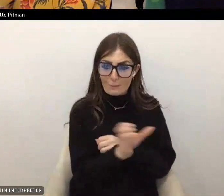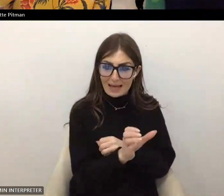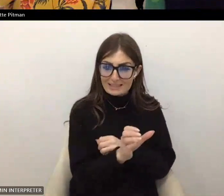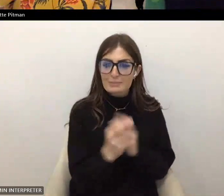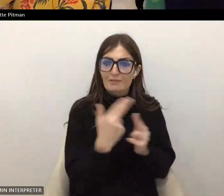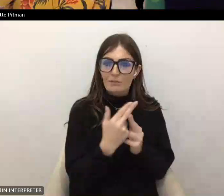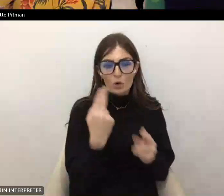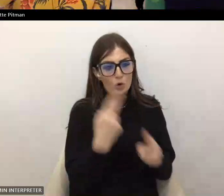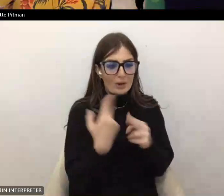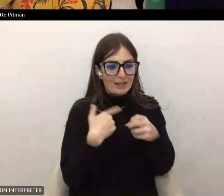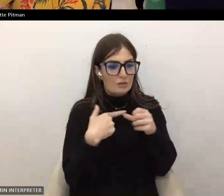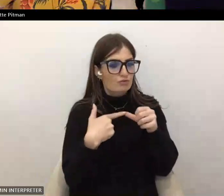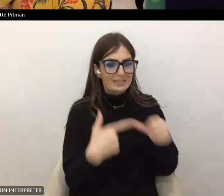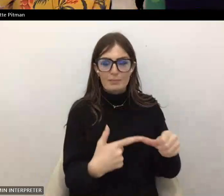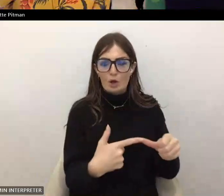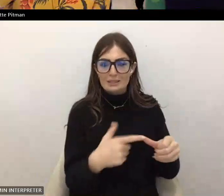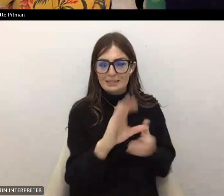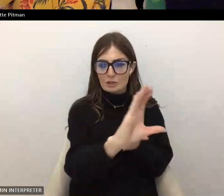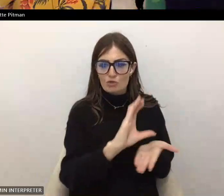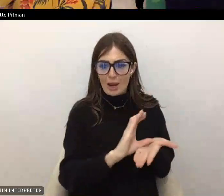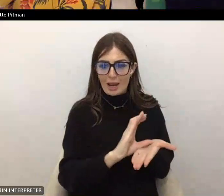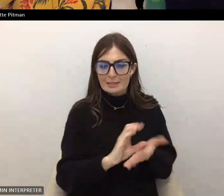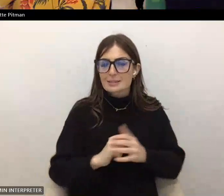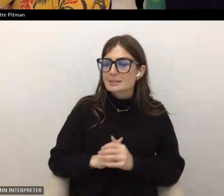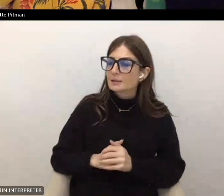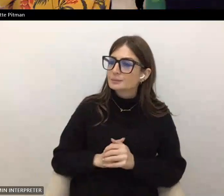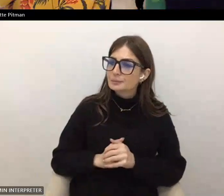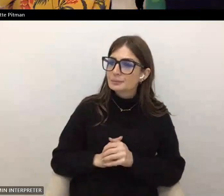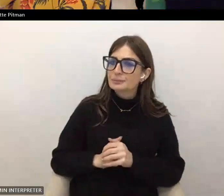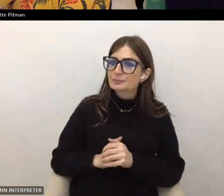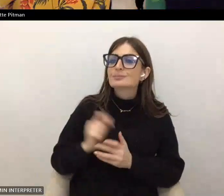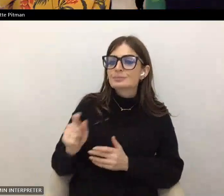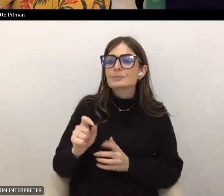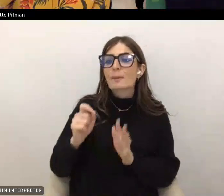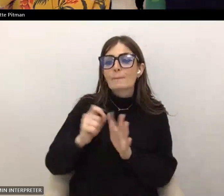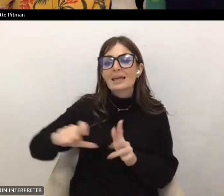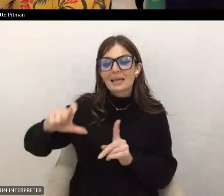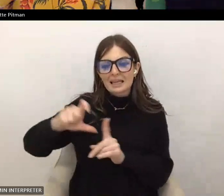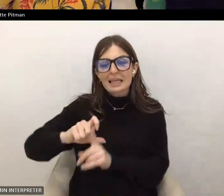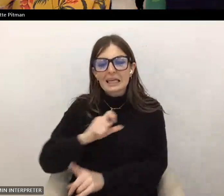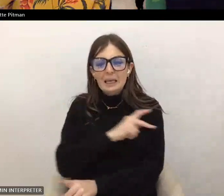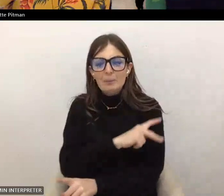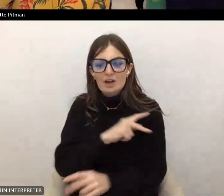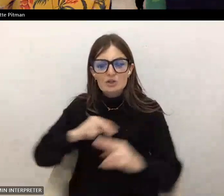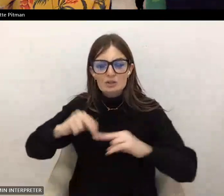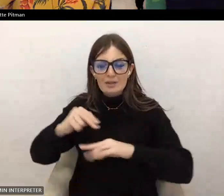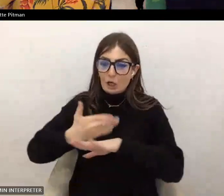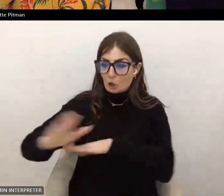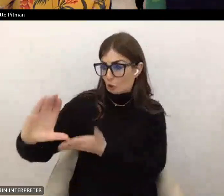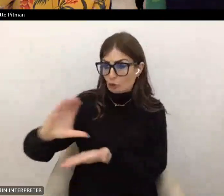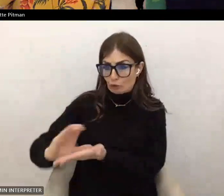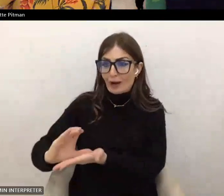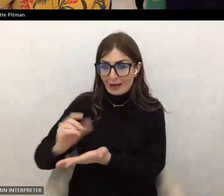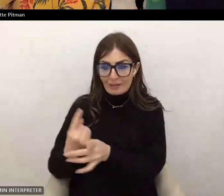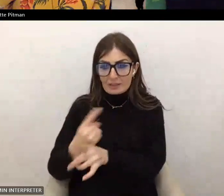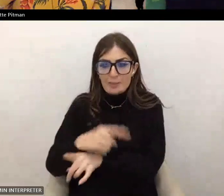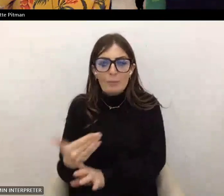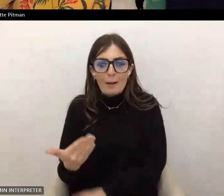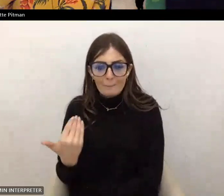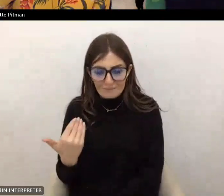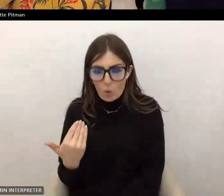grants? The professional development new grant that I spoke to earlier